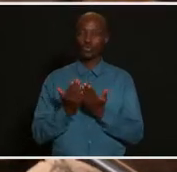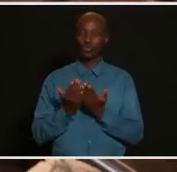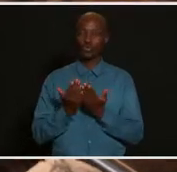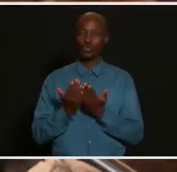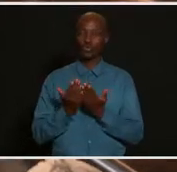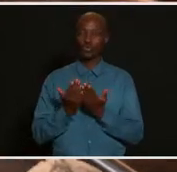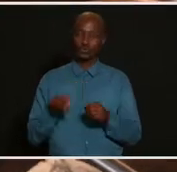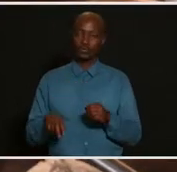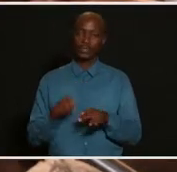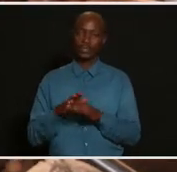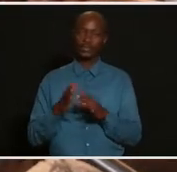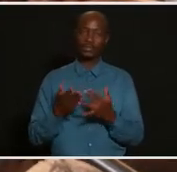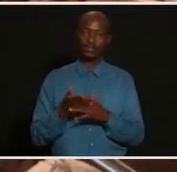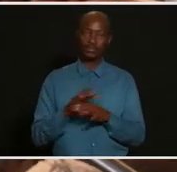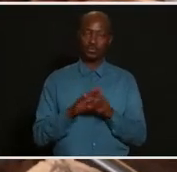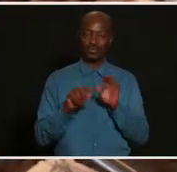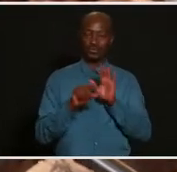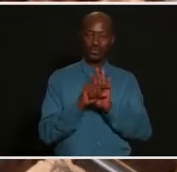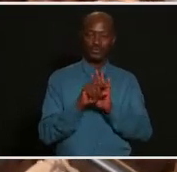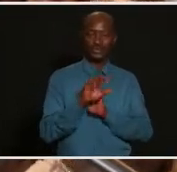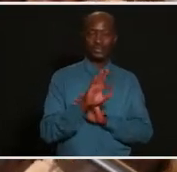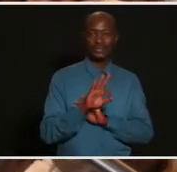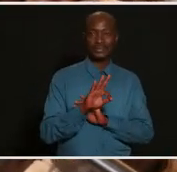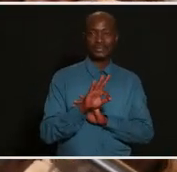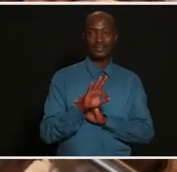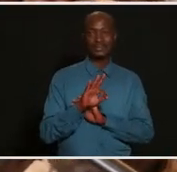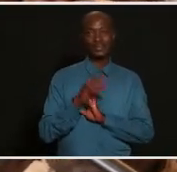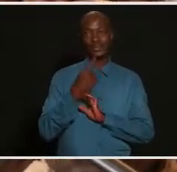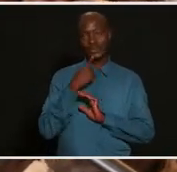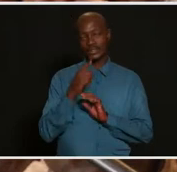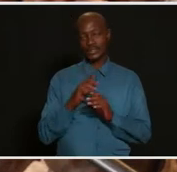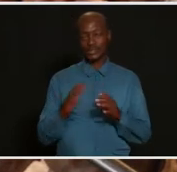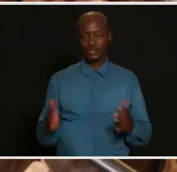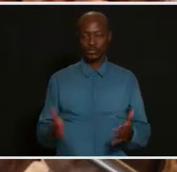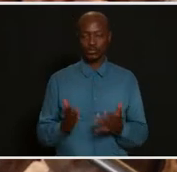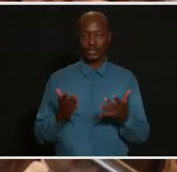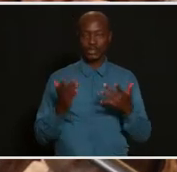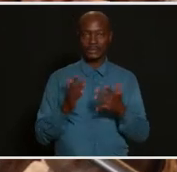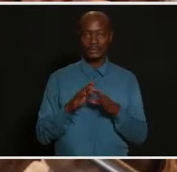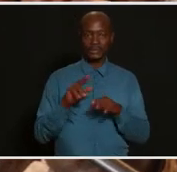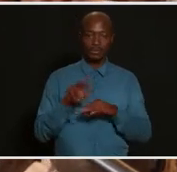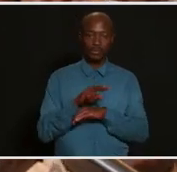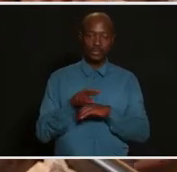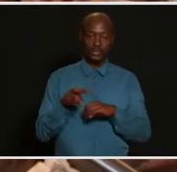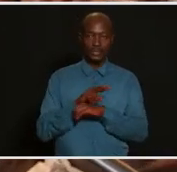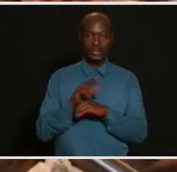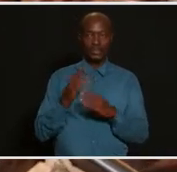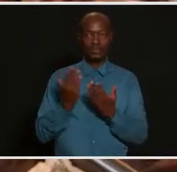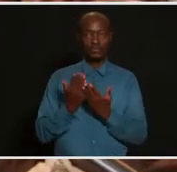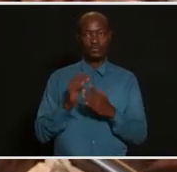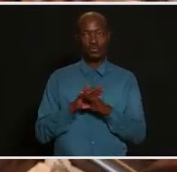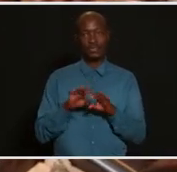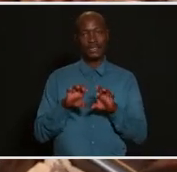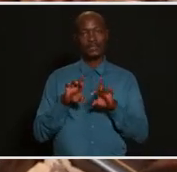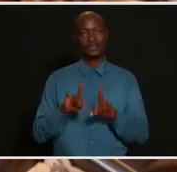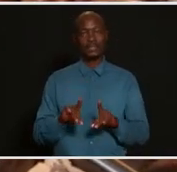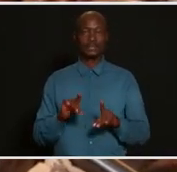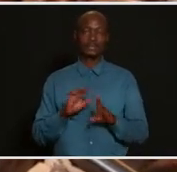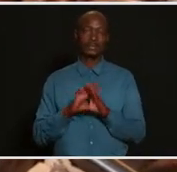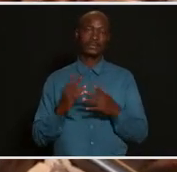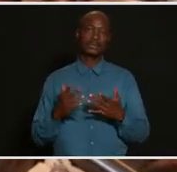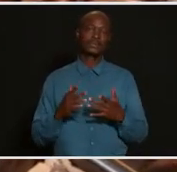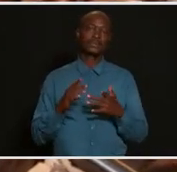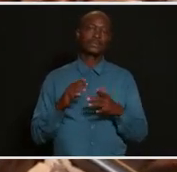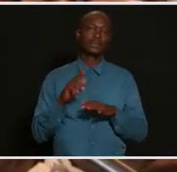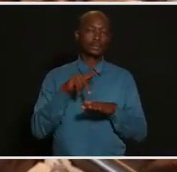dropping out through Clause 3 which call to enhanced monitoring of School attendance by Educators principals and